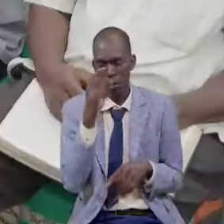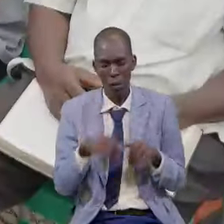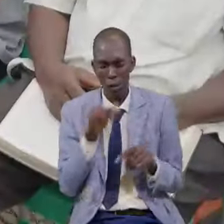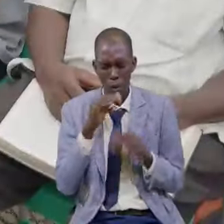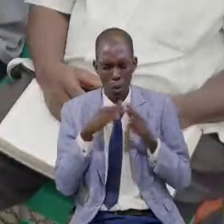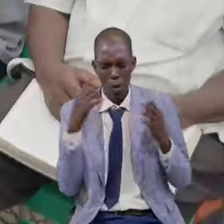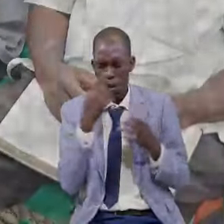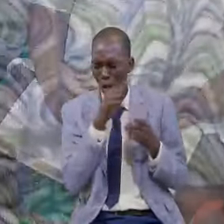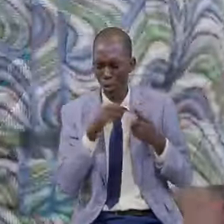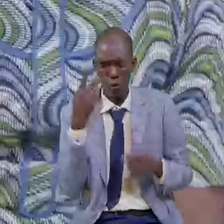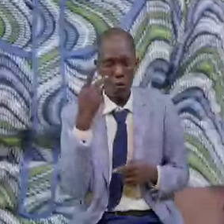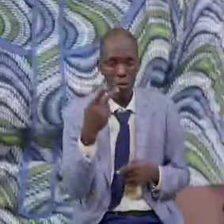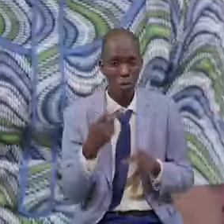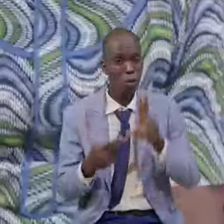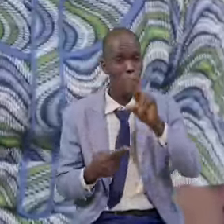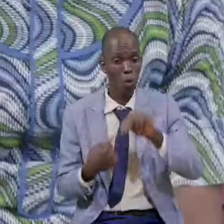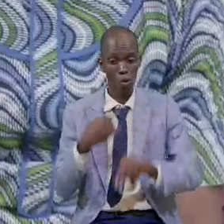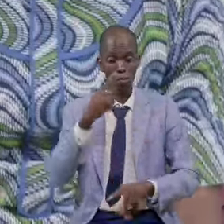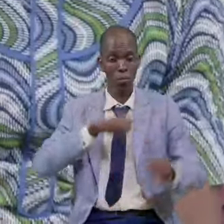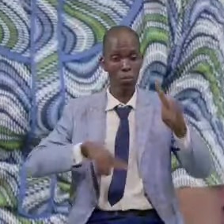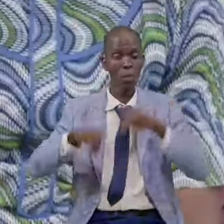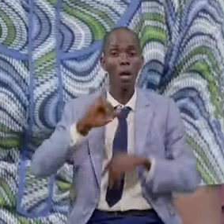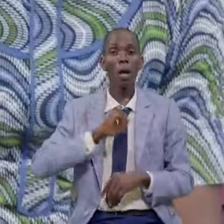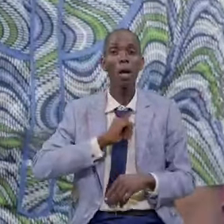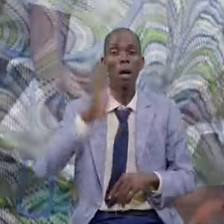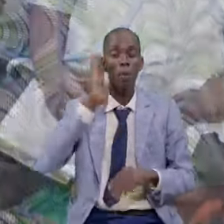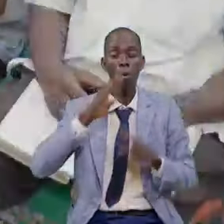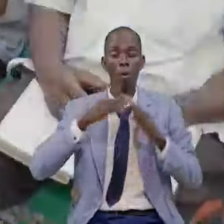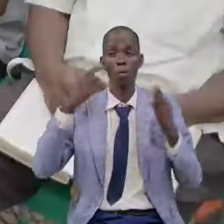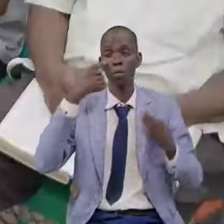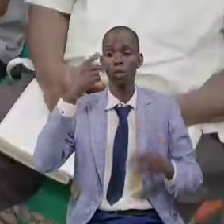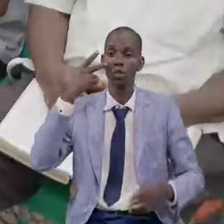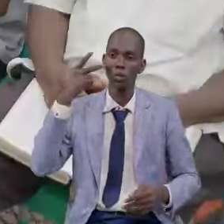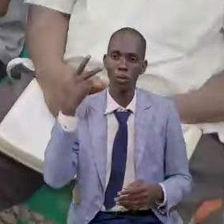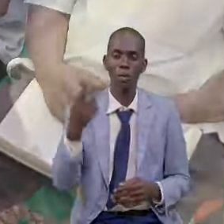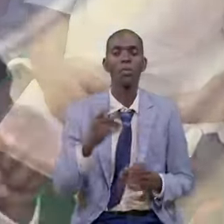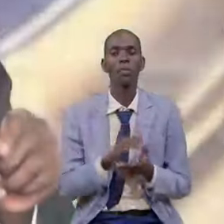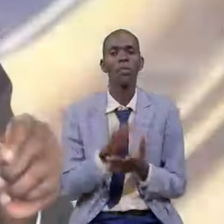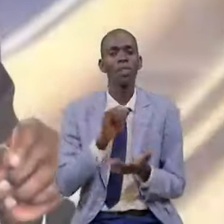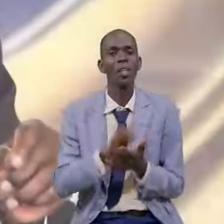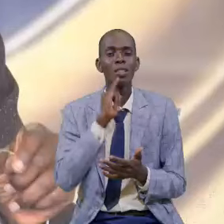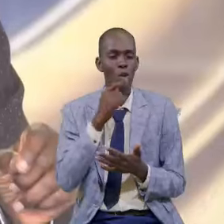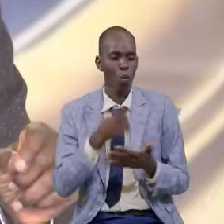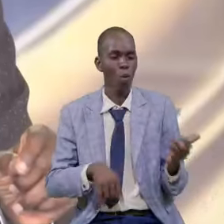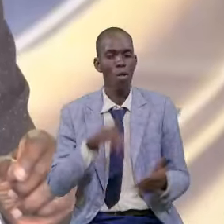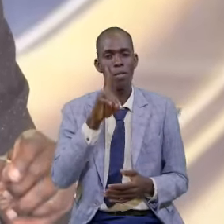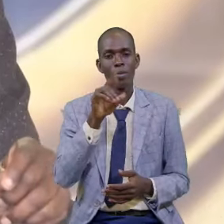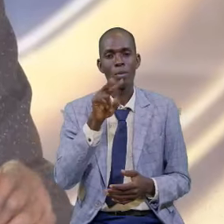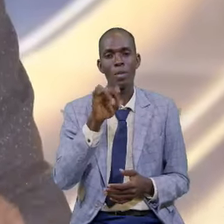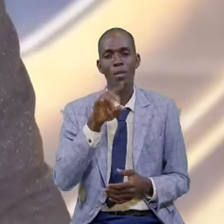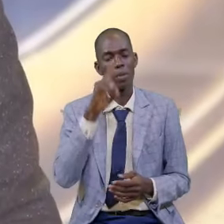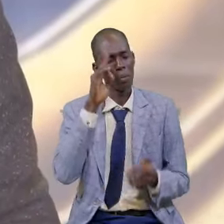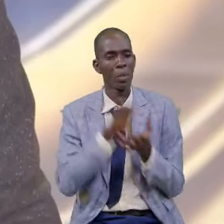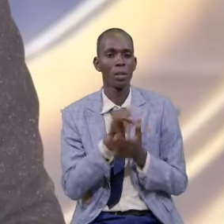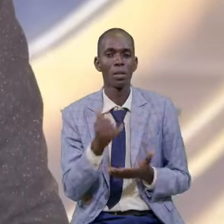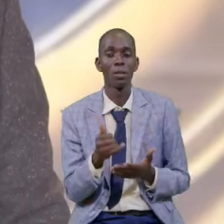I will see. I like the language of David. David said, though I walk through